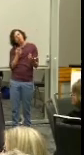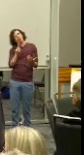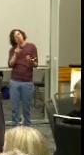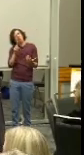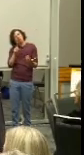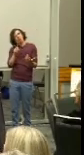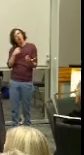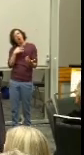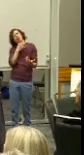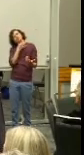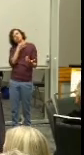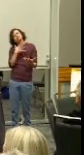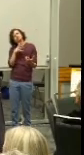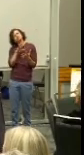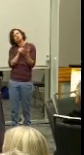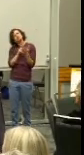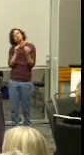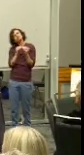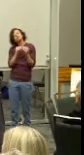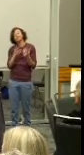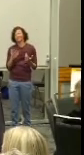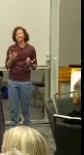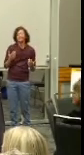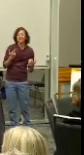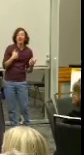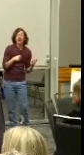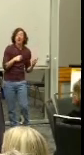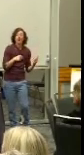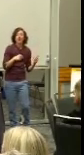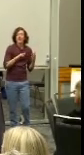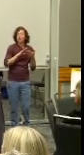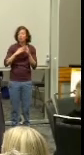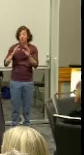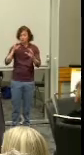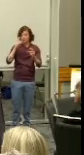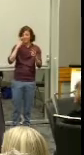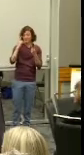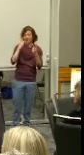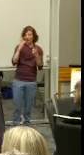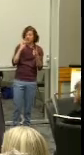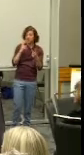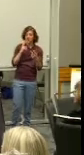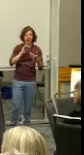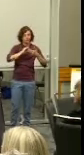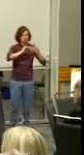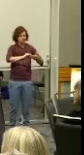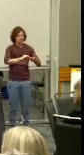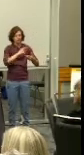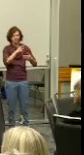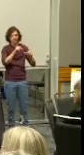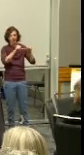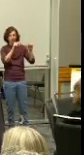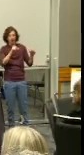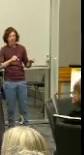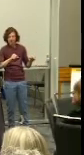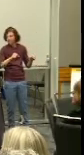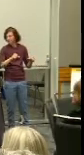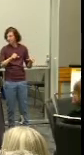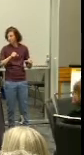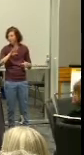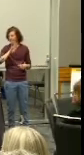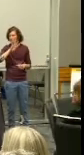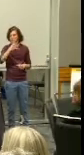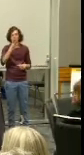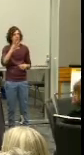design, we have Community Vision worked with Bora Architects, a fabulous firm in the